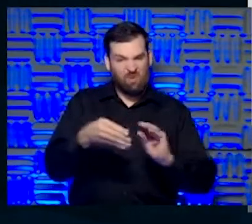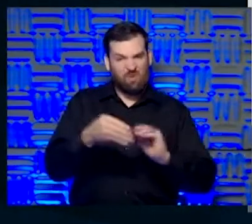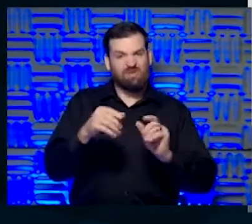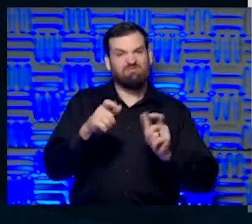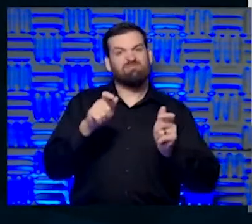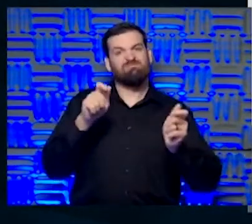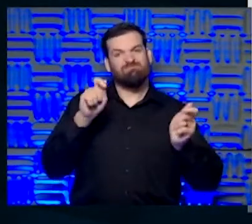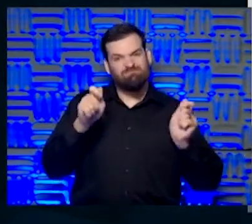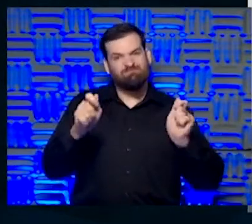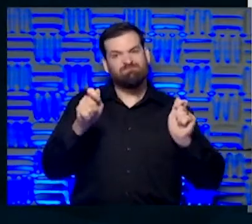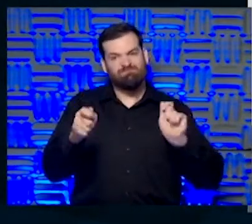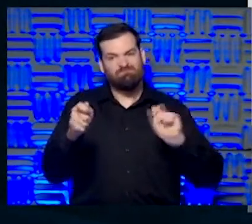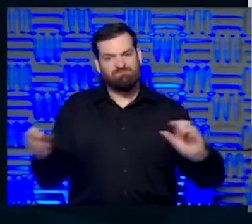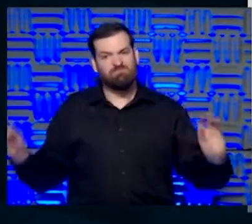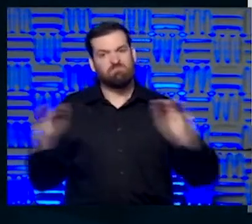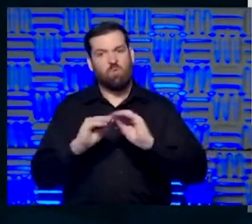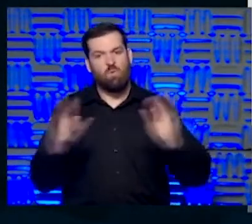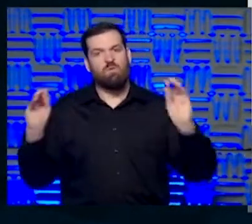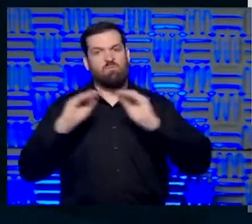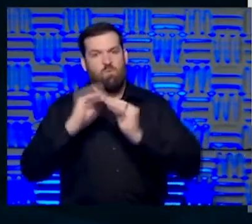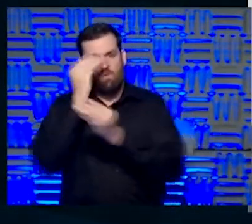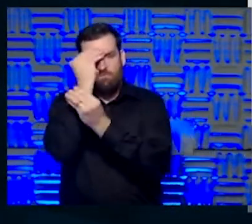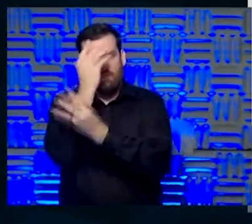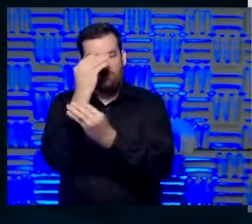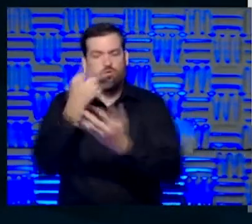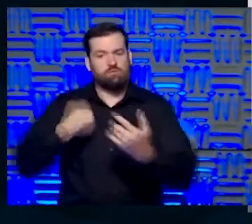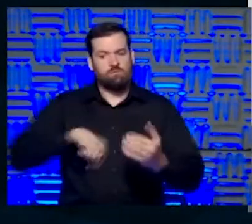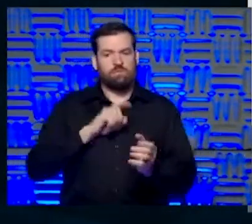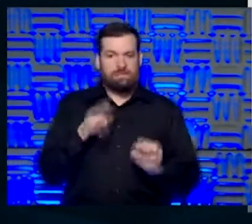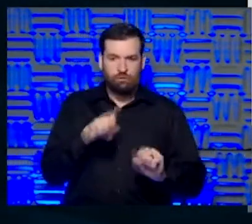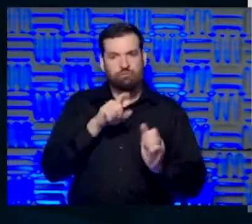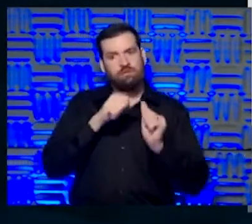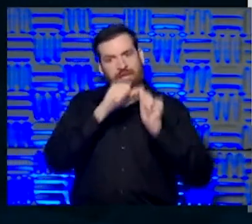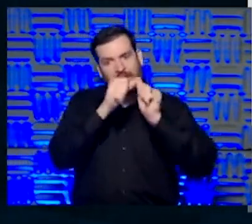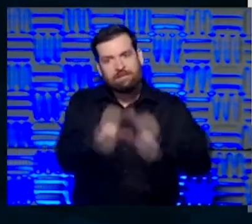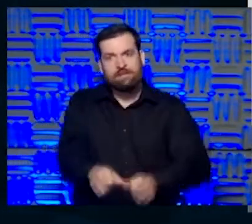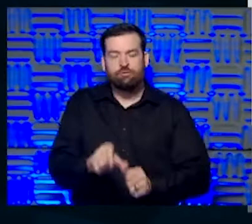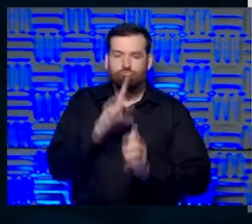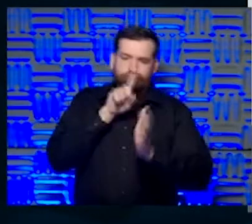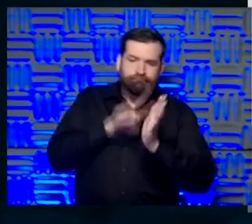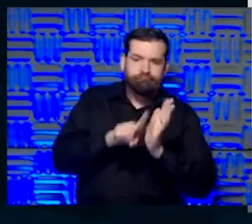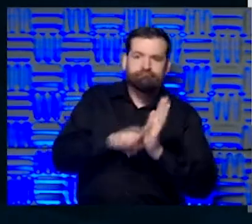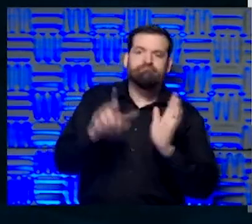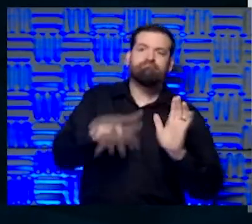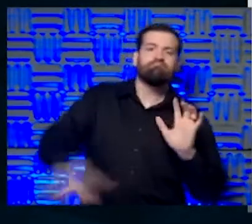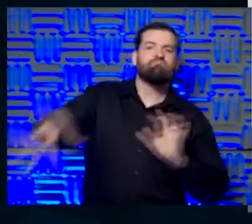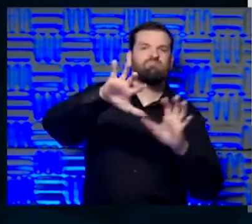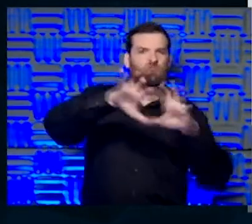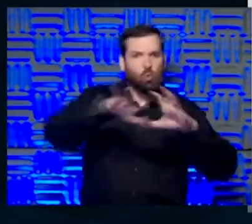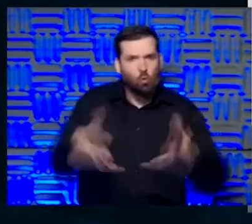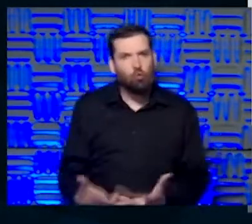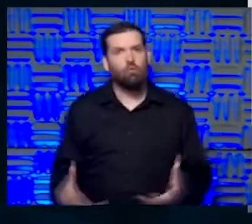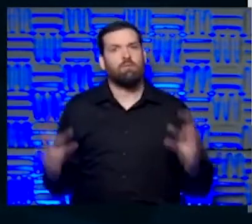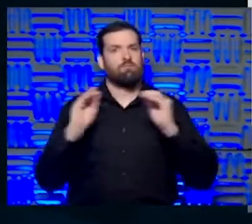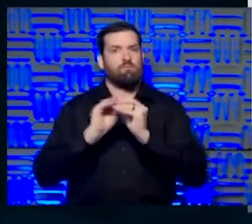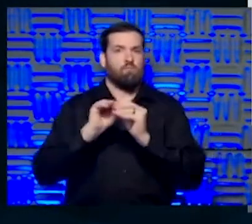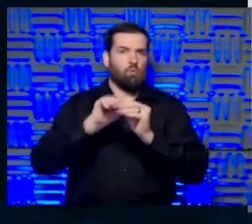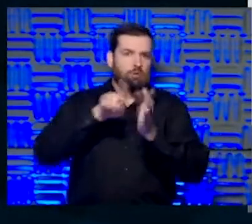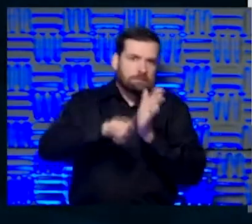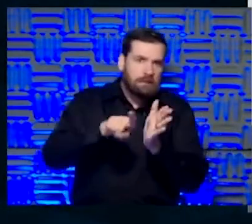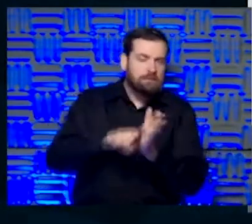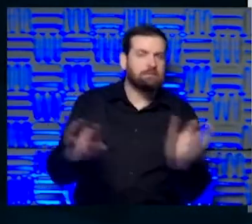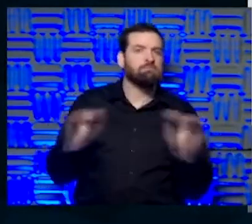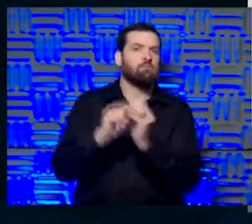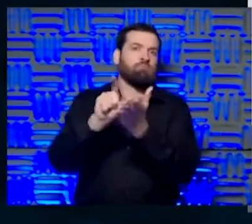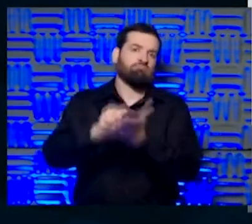we get more and more data, and I think we need to continue to look toward our partners around the world as more literature comes out. But I think that